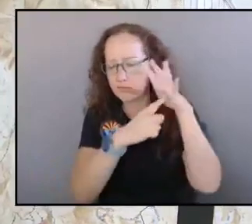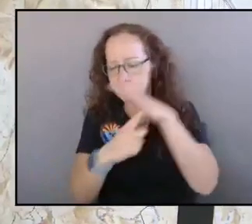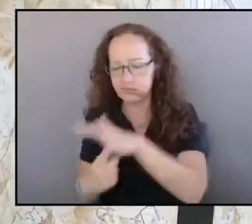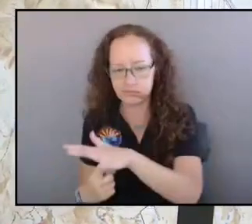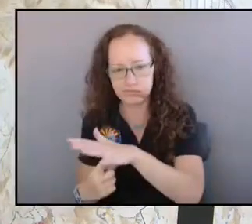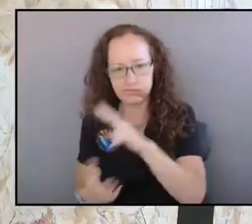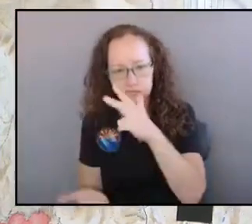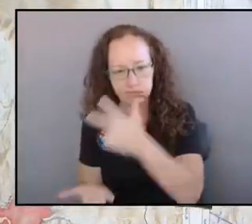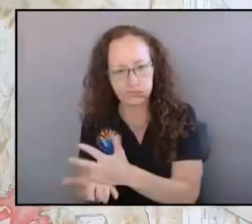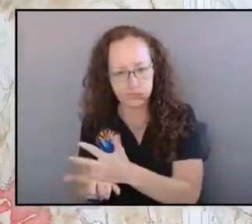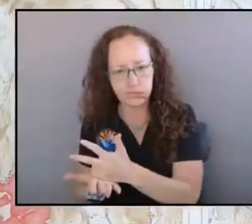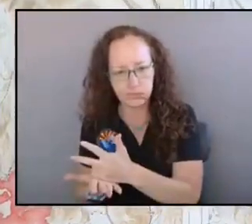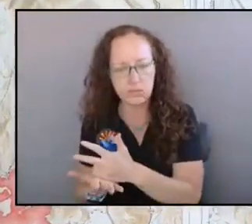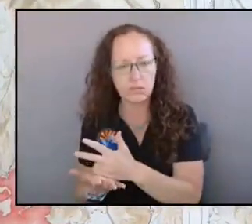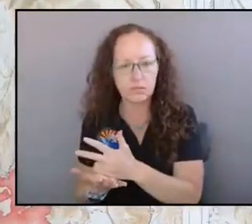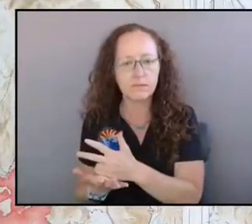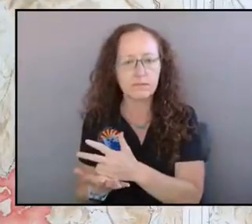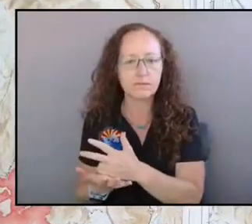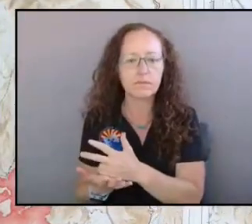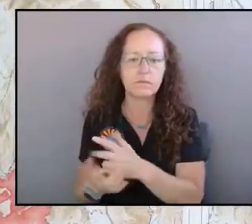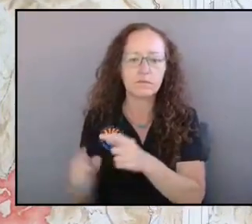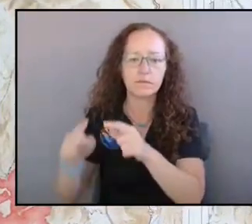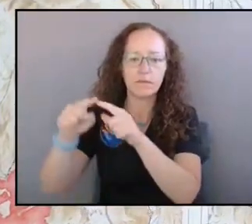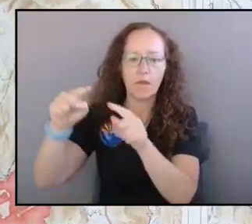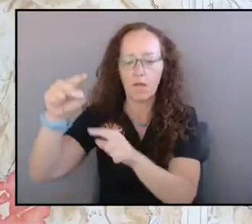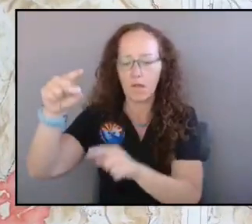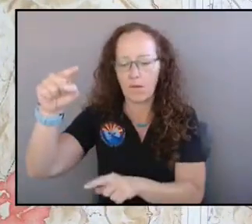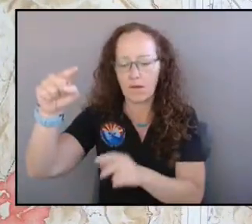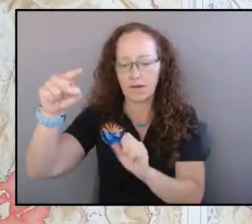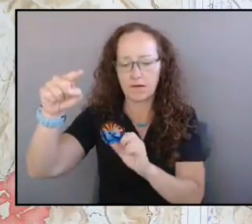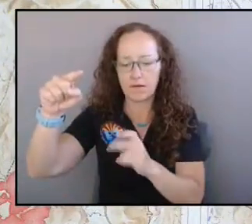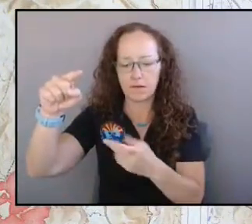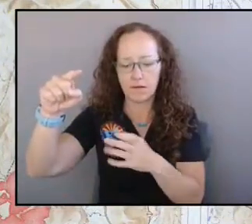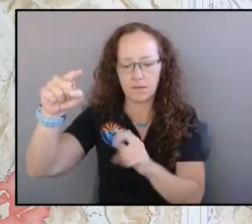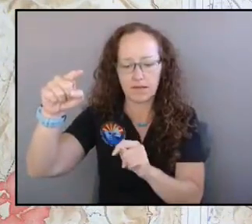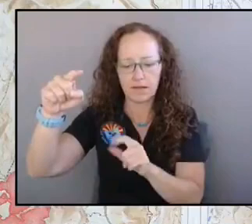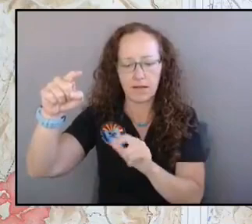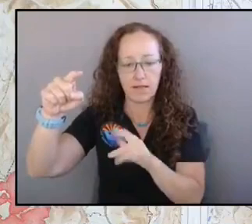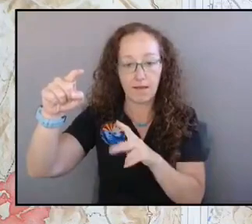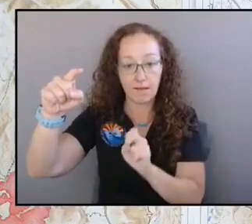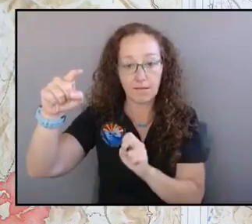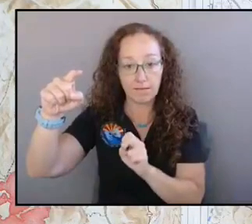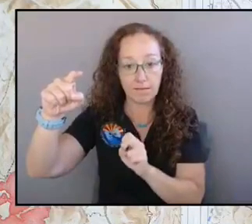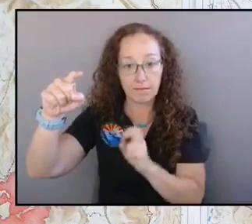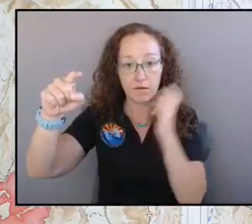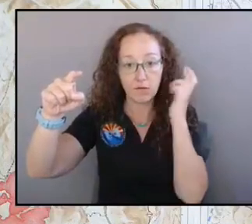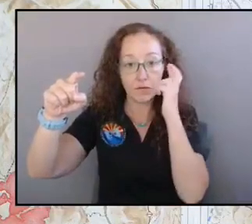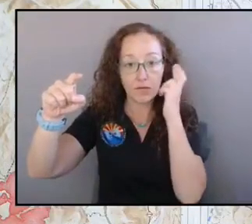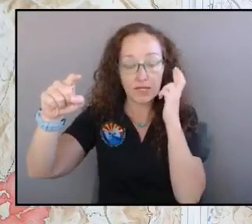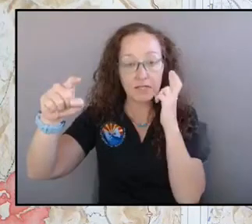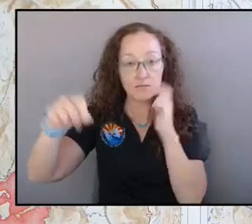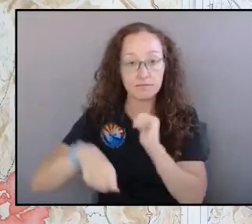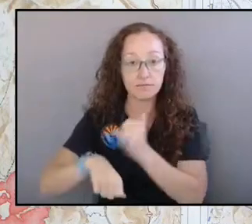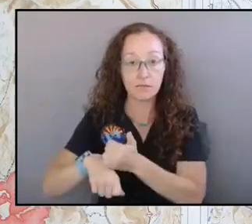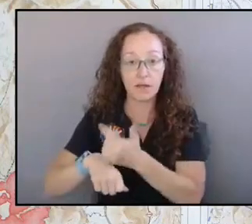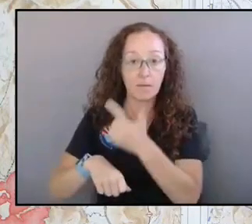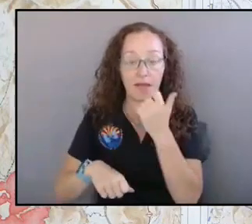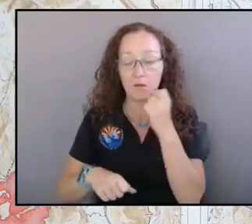Lake, or near the Serpent Lake Trail at least. And then those are going to be in preparation of inserting crews in